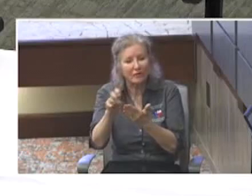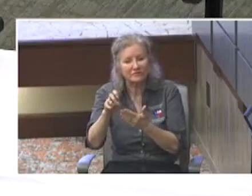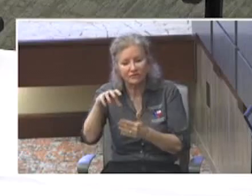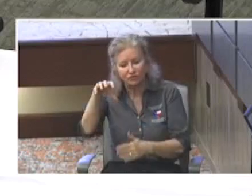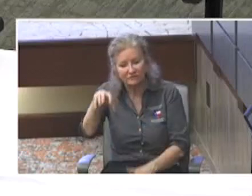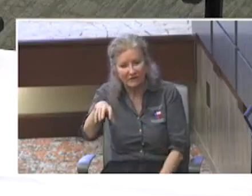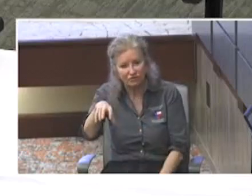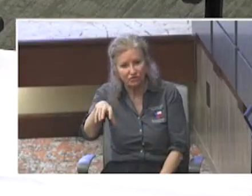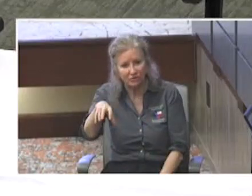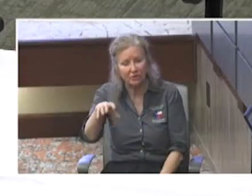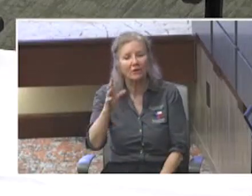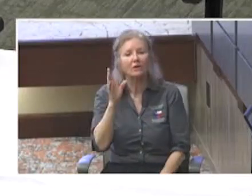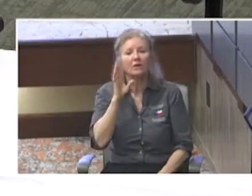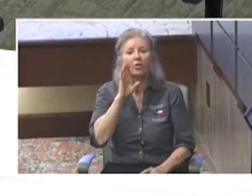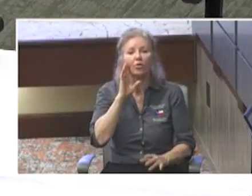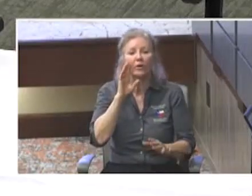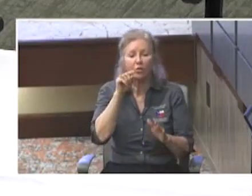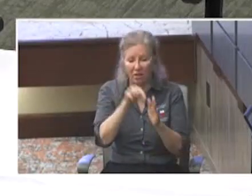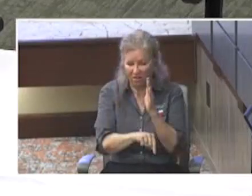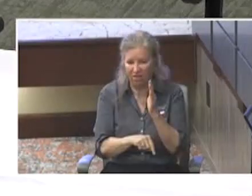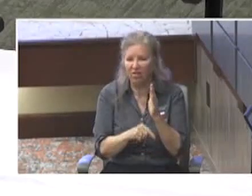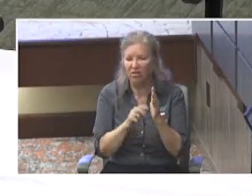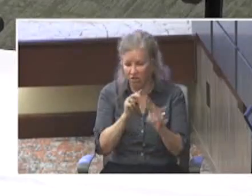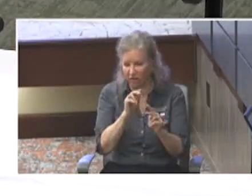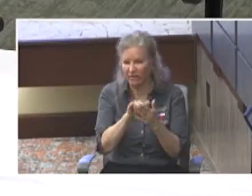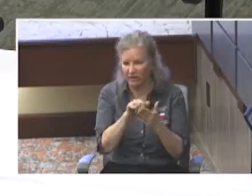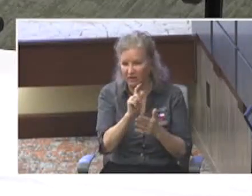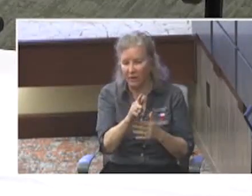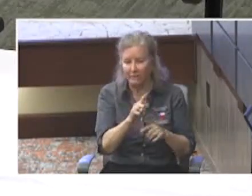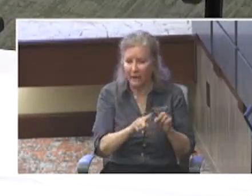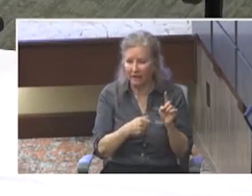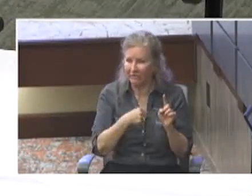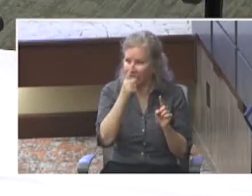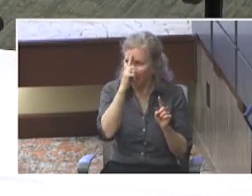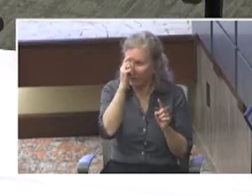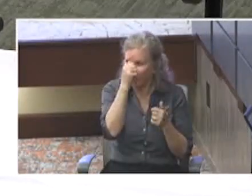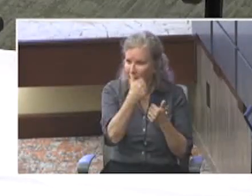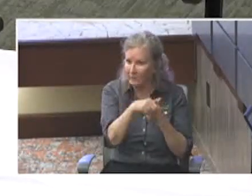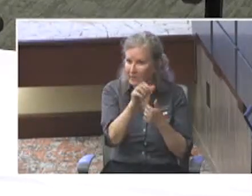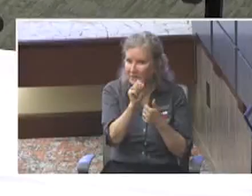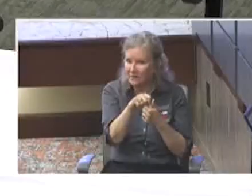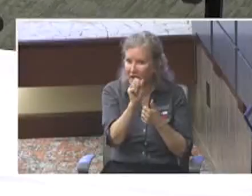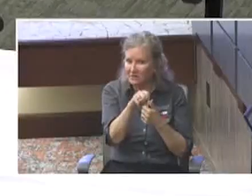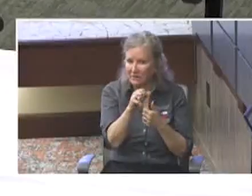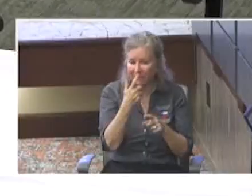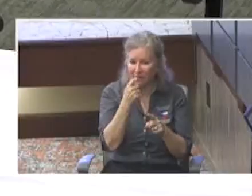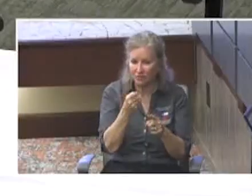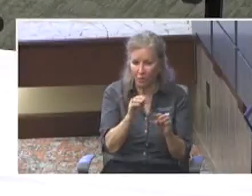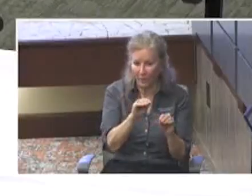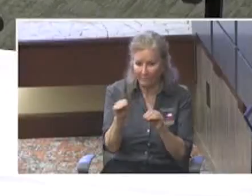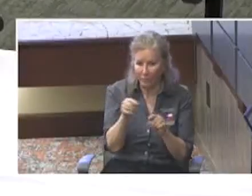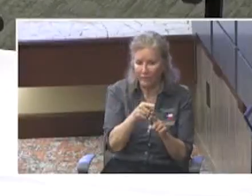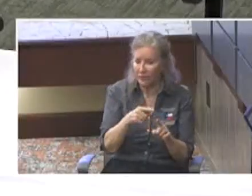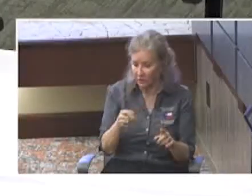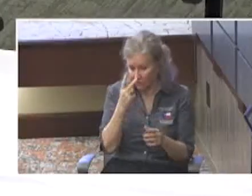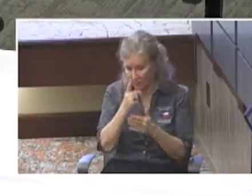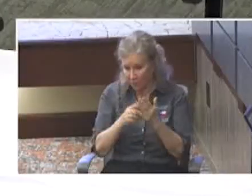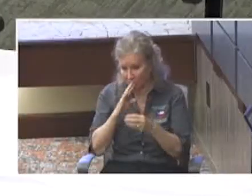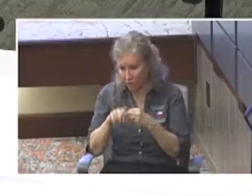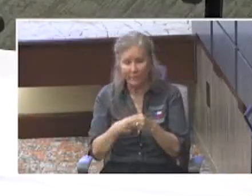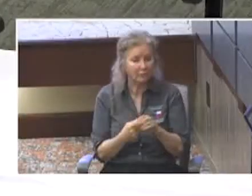deep dive into that, but off the top of my head, I think I do remember hearing that there might be a slight delay. Do you see where I'm talking about? Yes, sir,